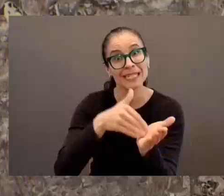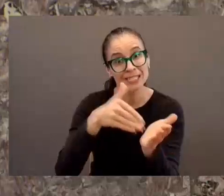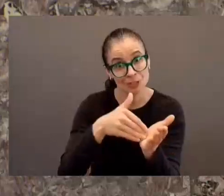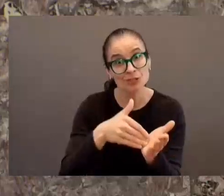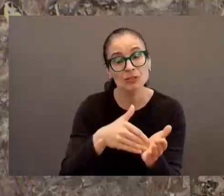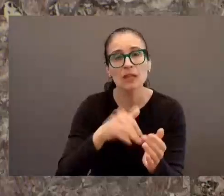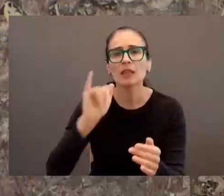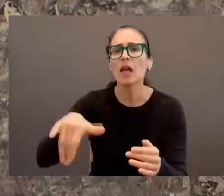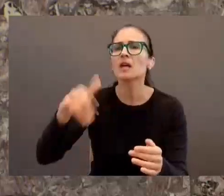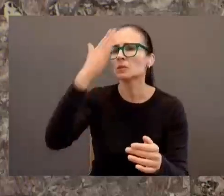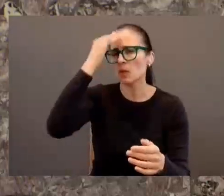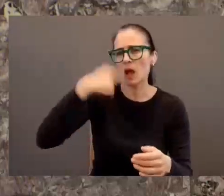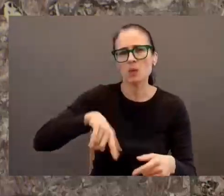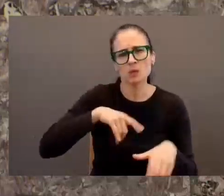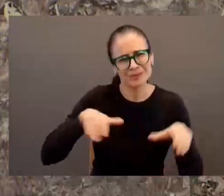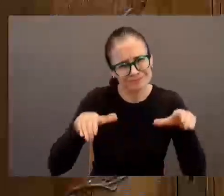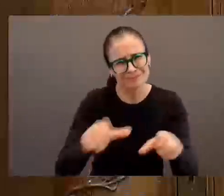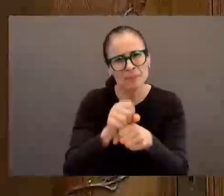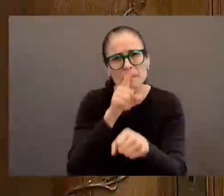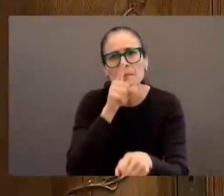Kelowna.